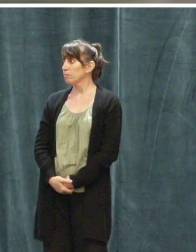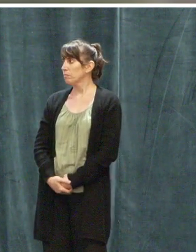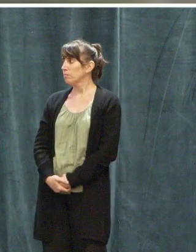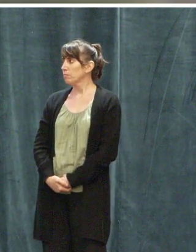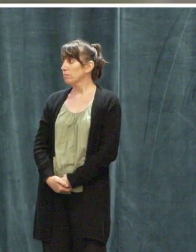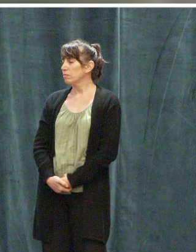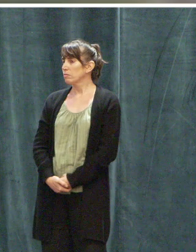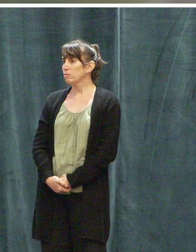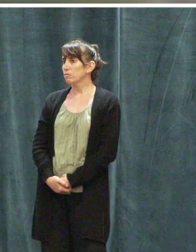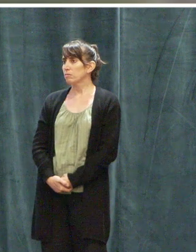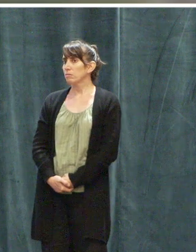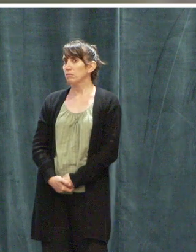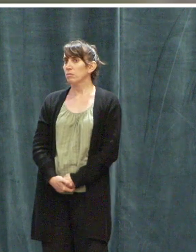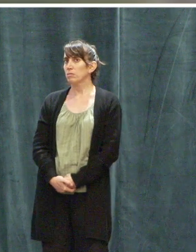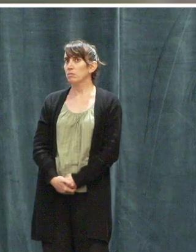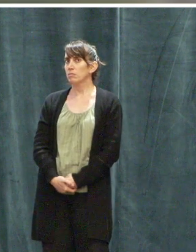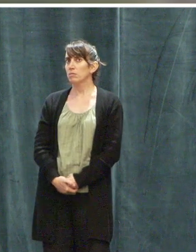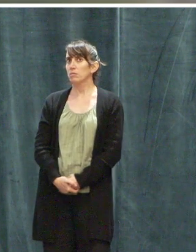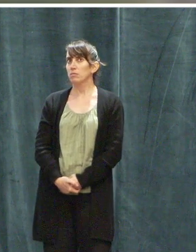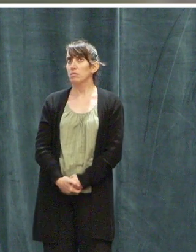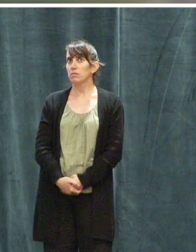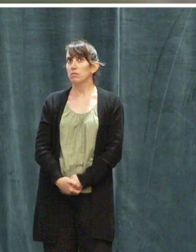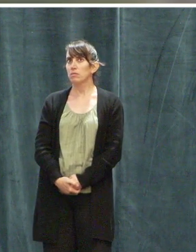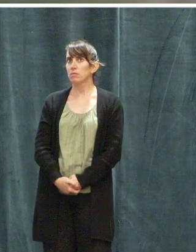a two-way.